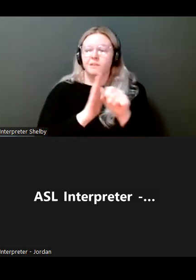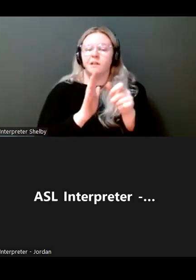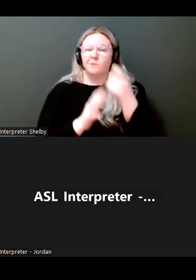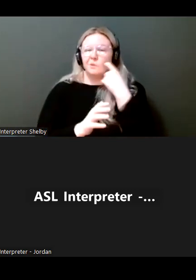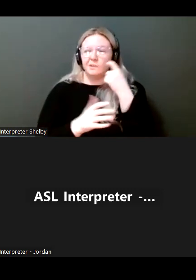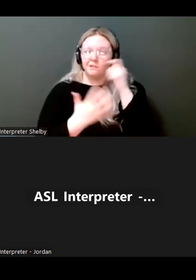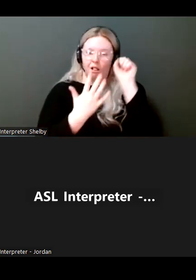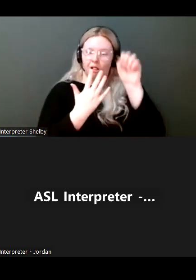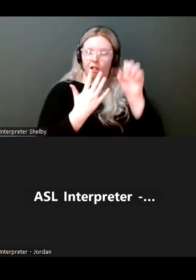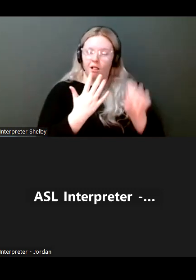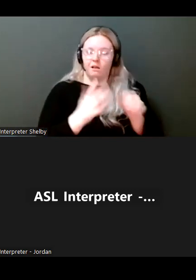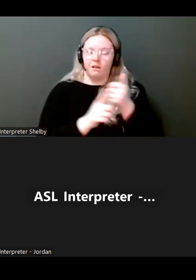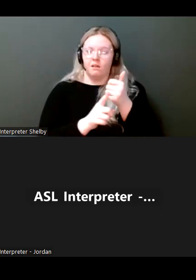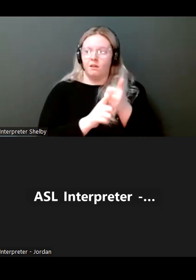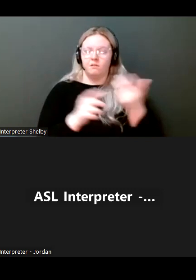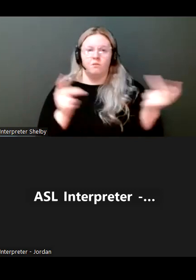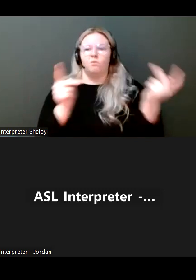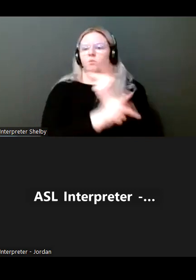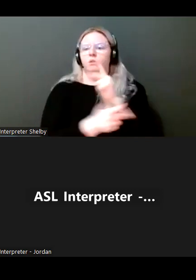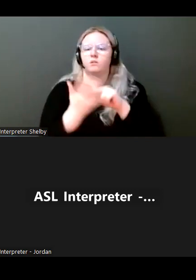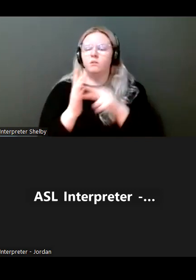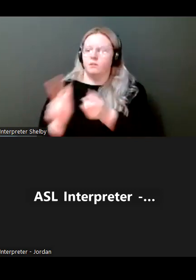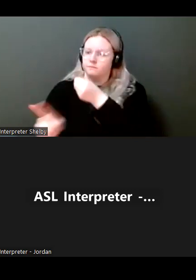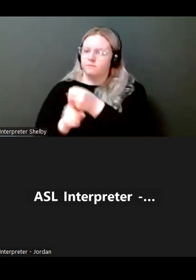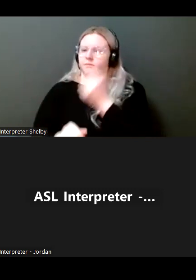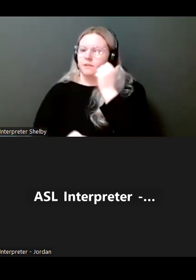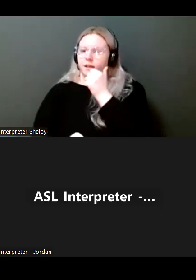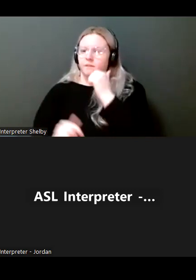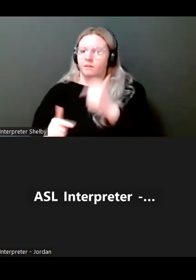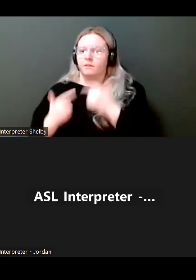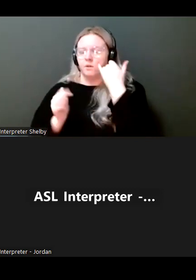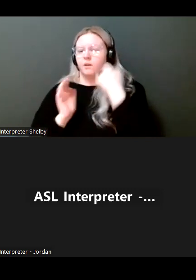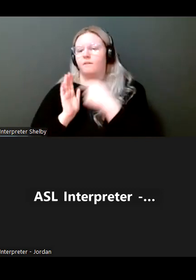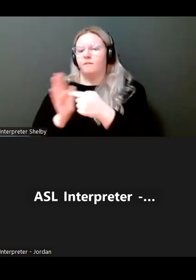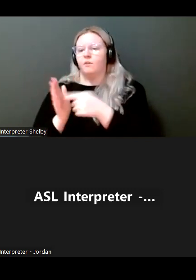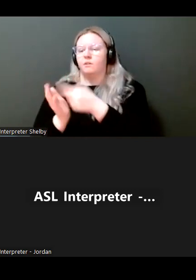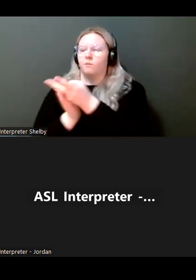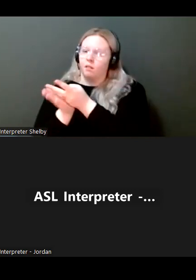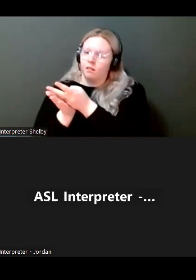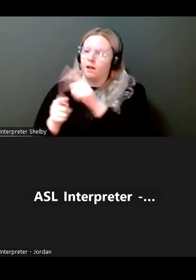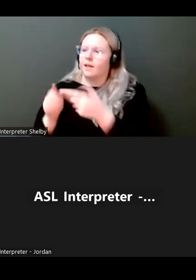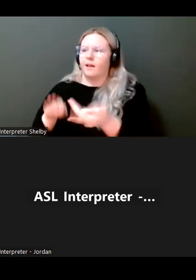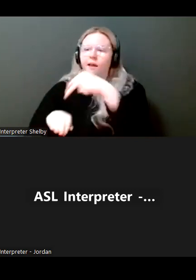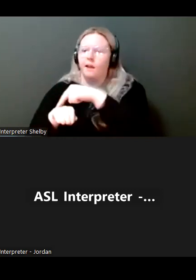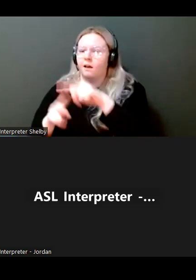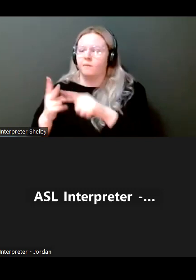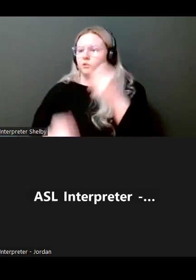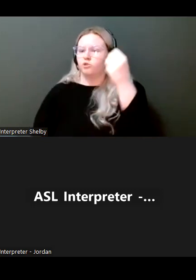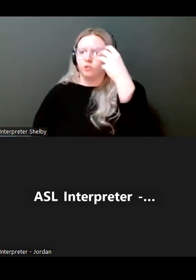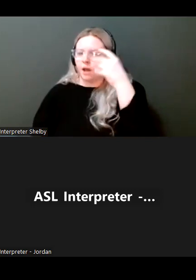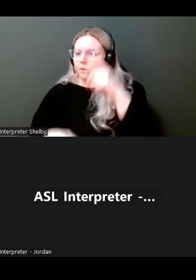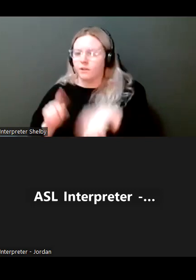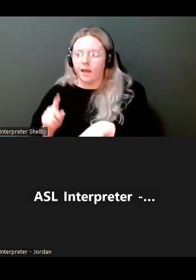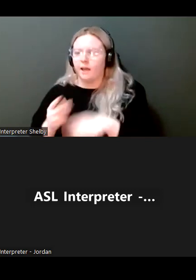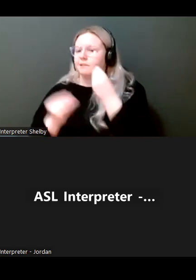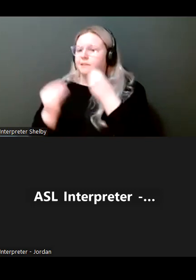so significant, they're impacting our daily life. Maybe we're having trouble getting up out of bed in the morning, getting showered, getting dressed, things that